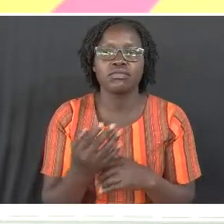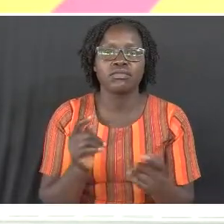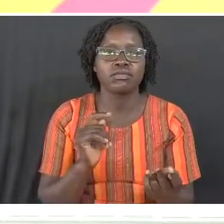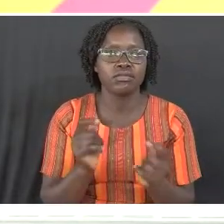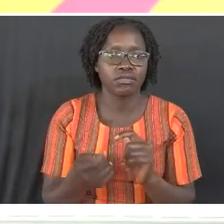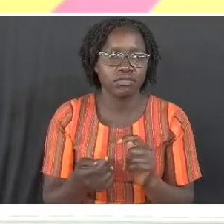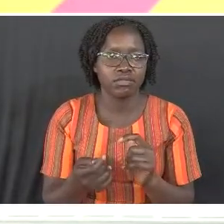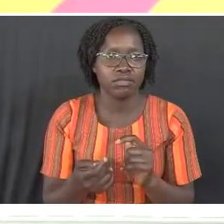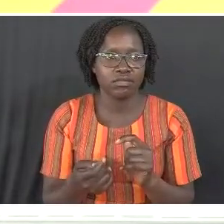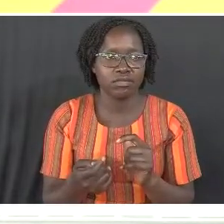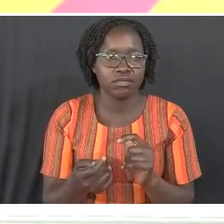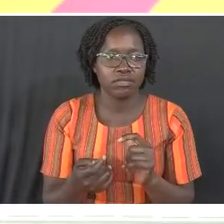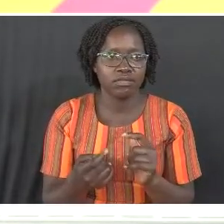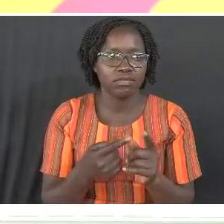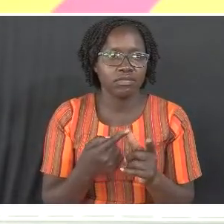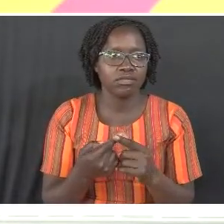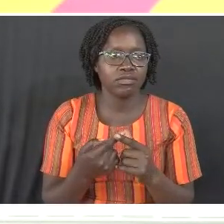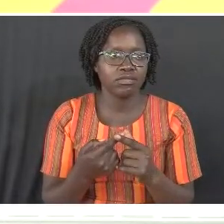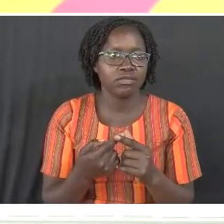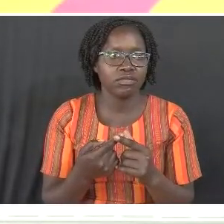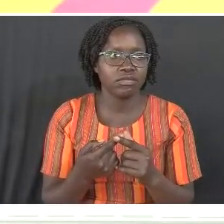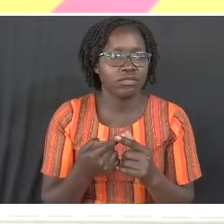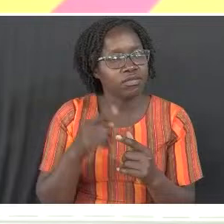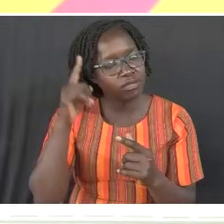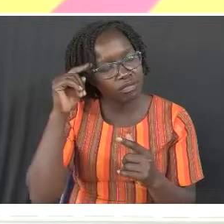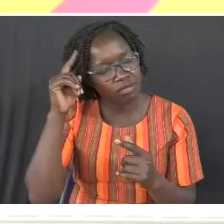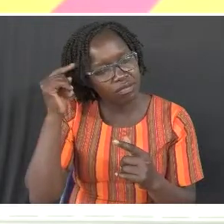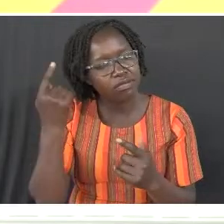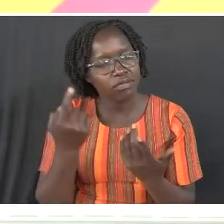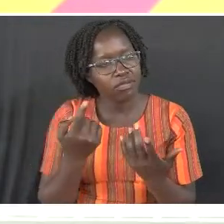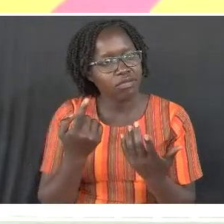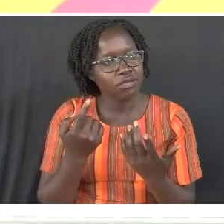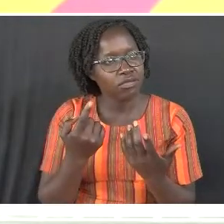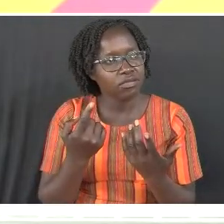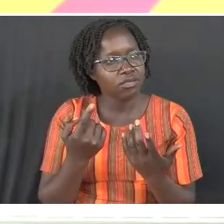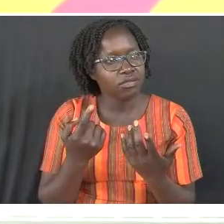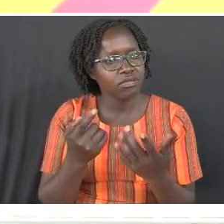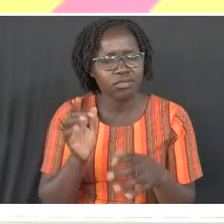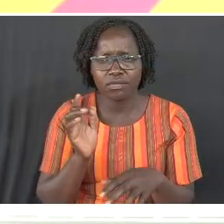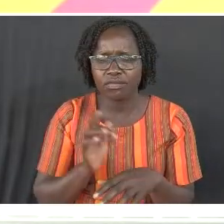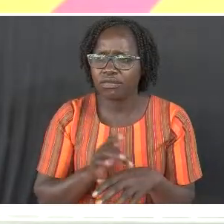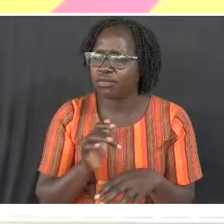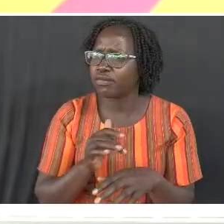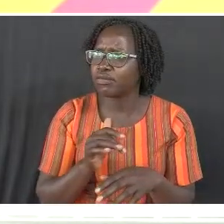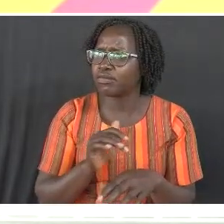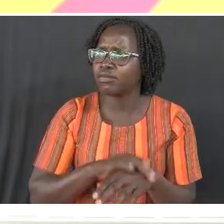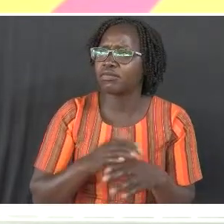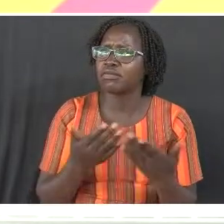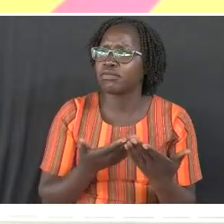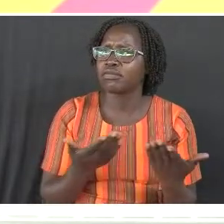toothbrush. And then about charcoal, is it very effective